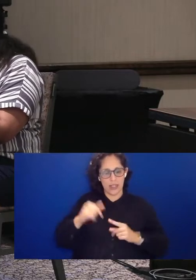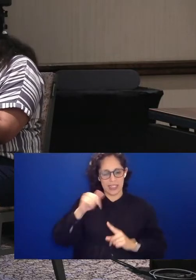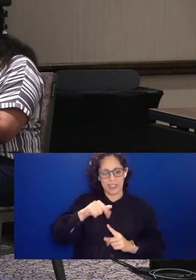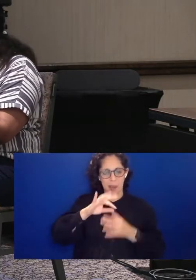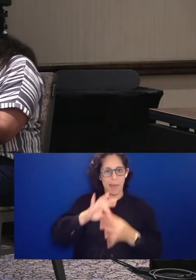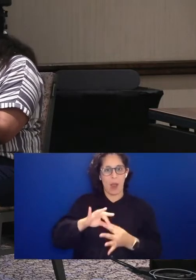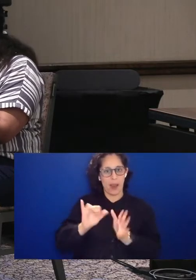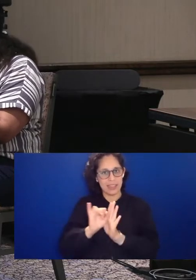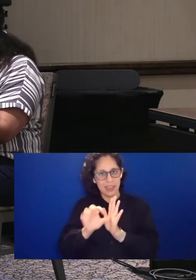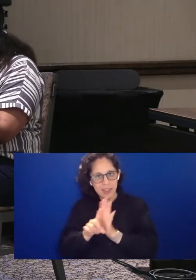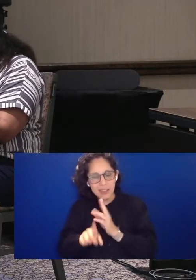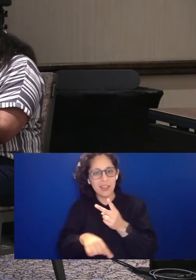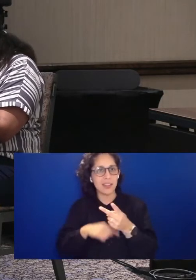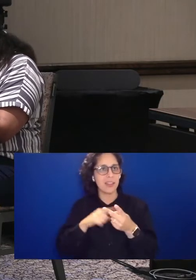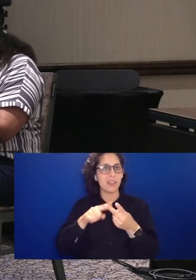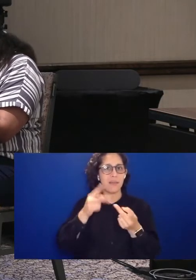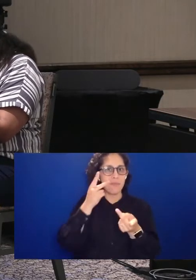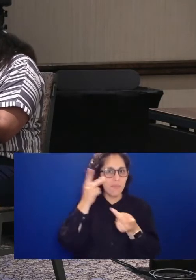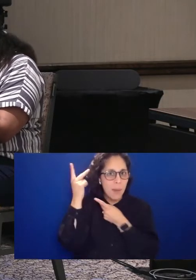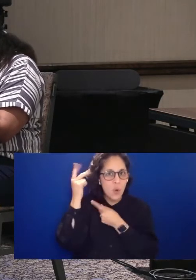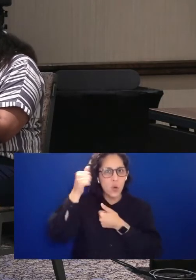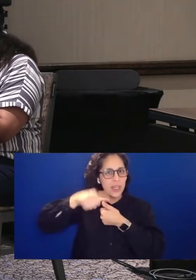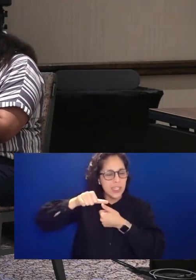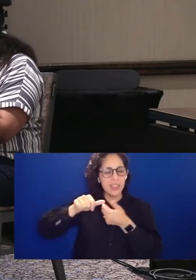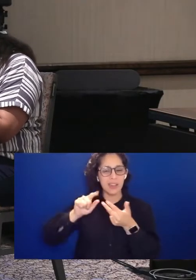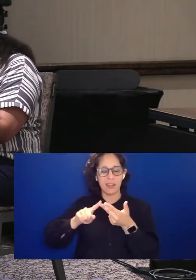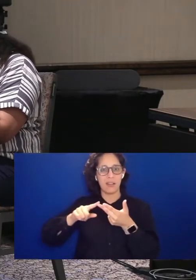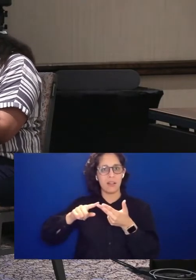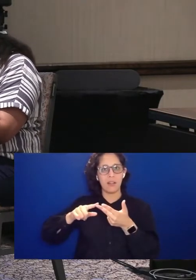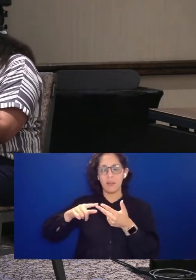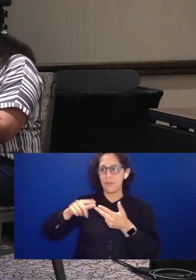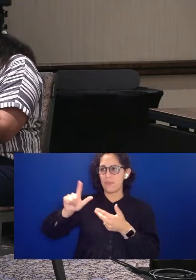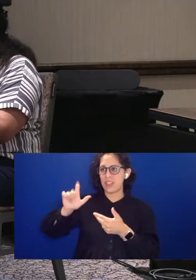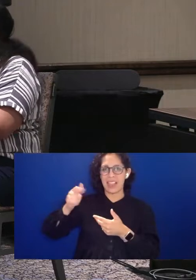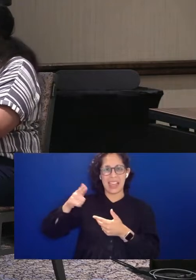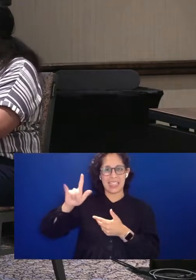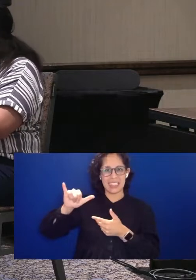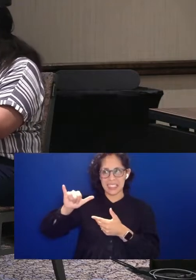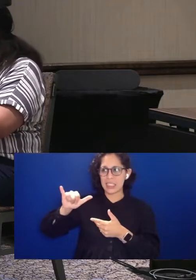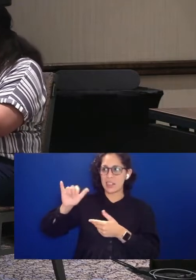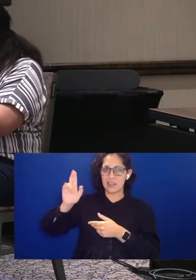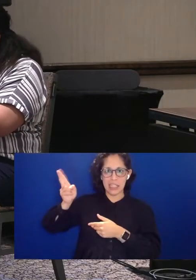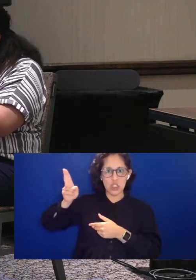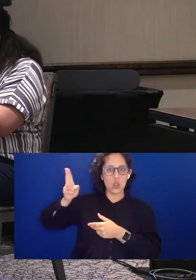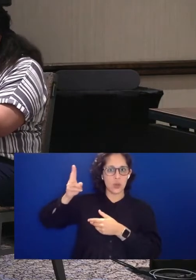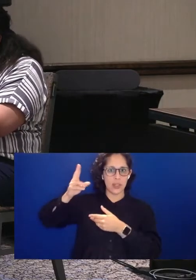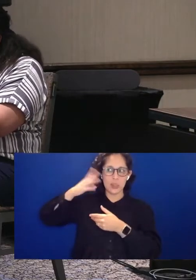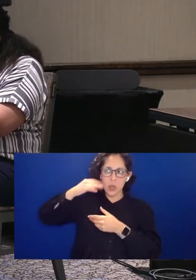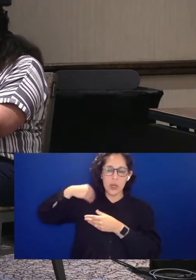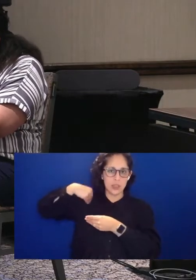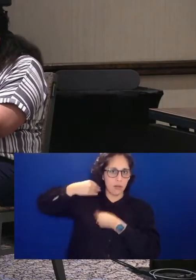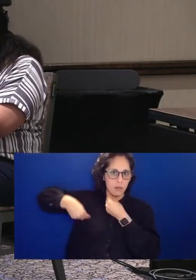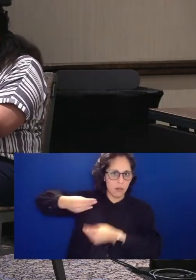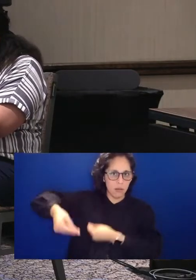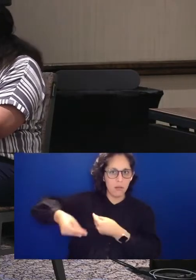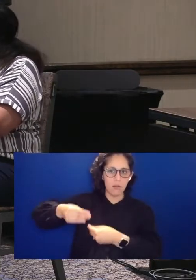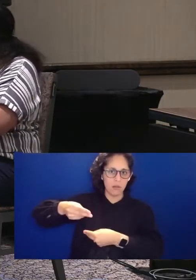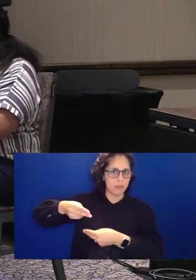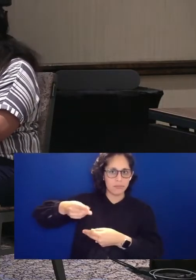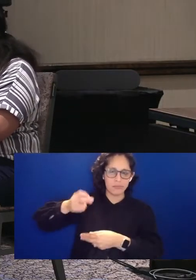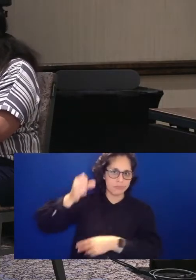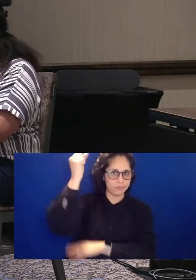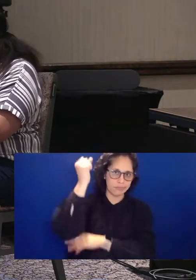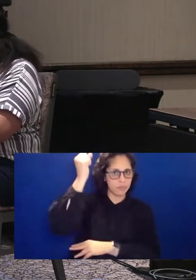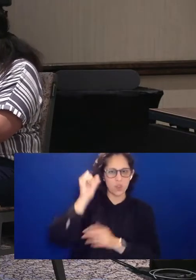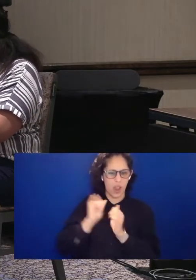identity and memory and legacy. And so how has this intersection of form helped you